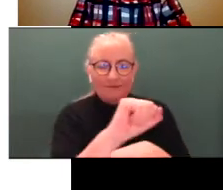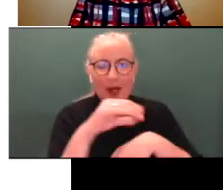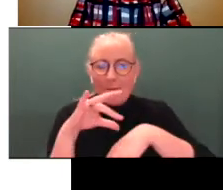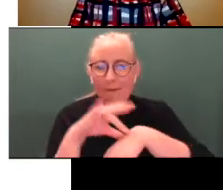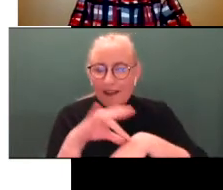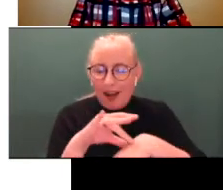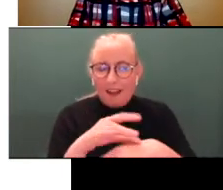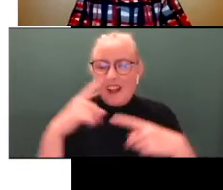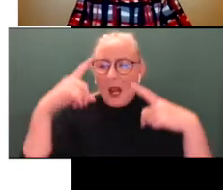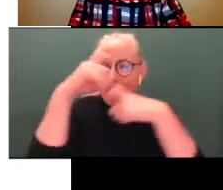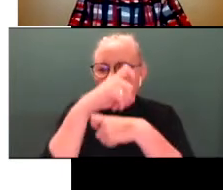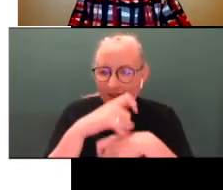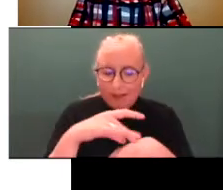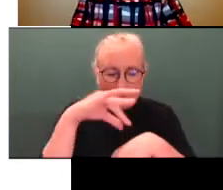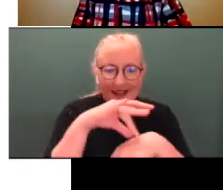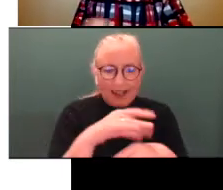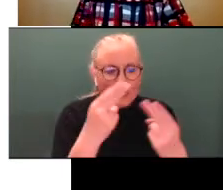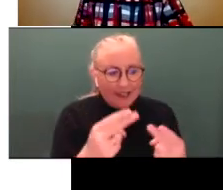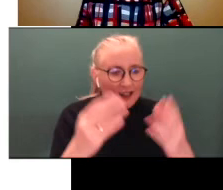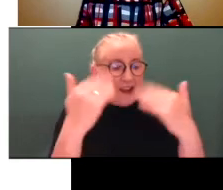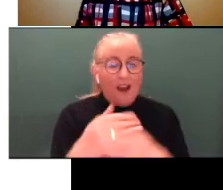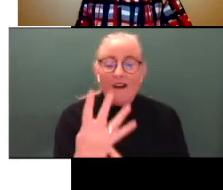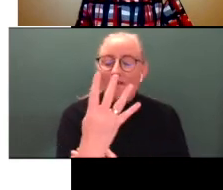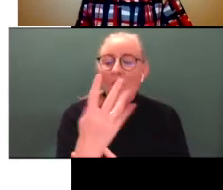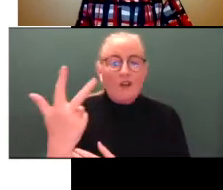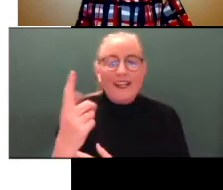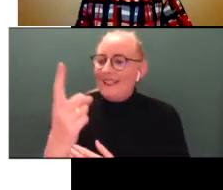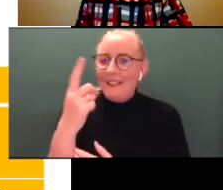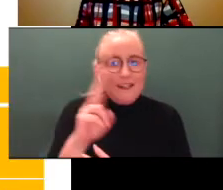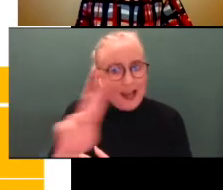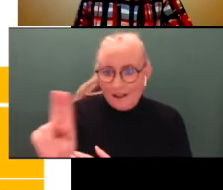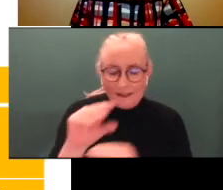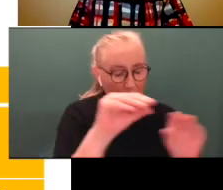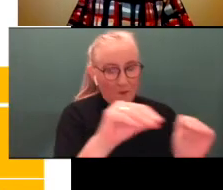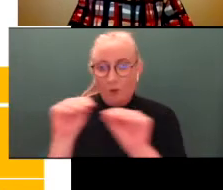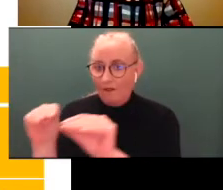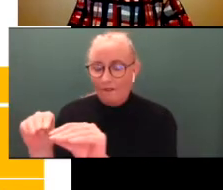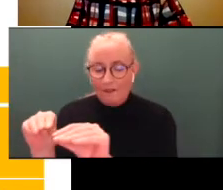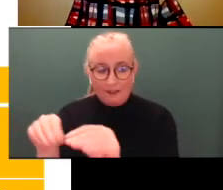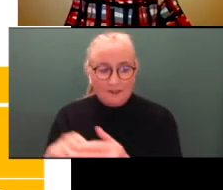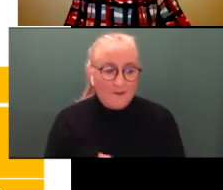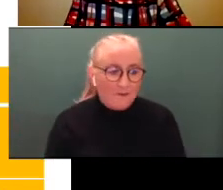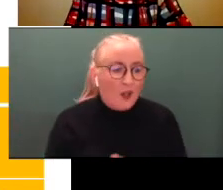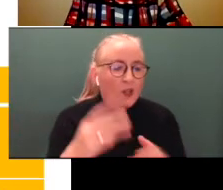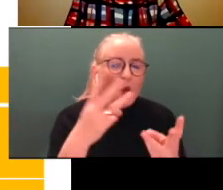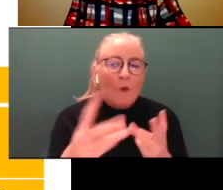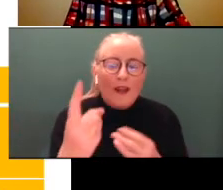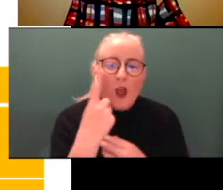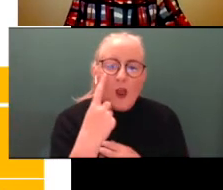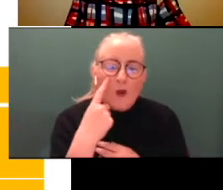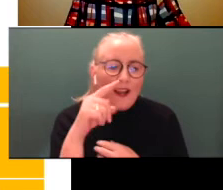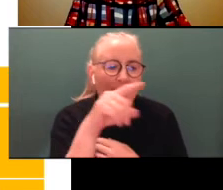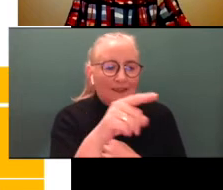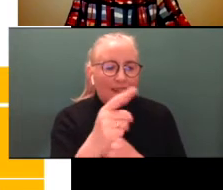complex medical needs, and we had 43 non-movers. And then when we looked at the